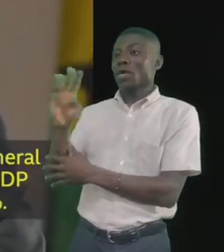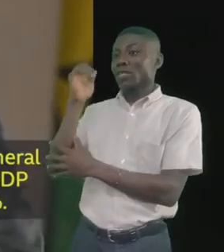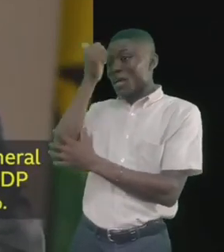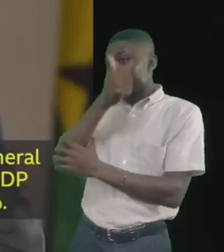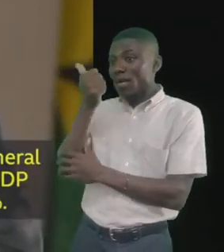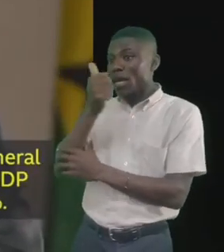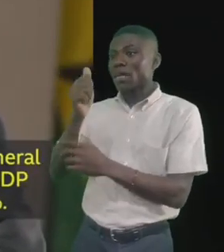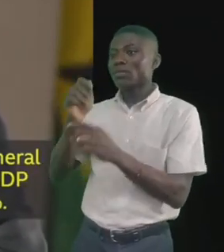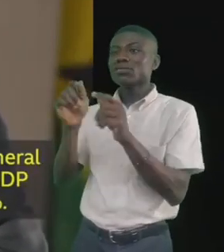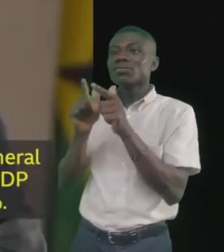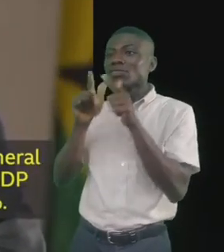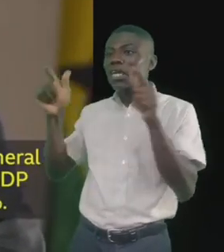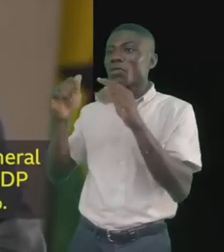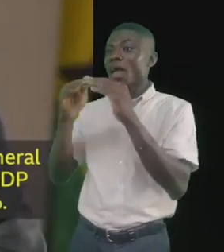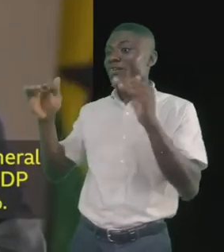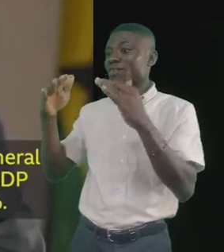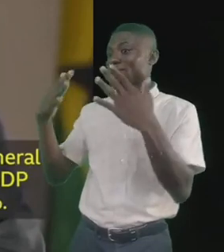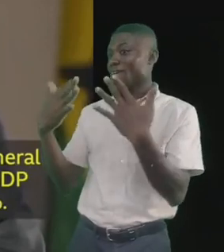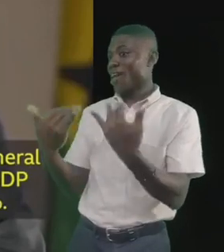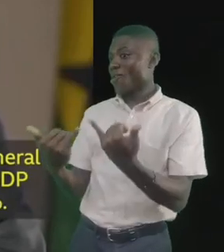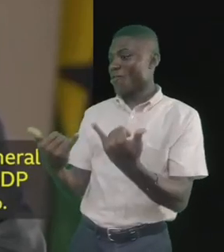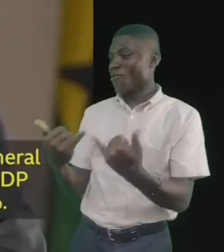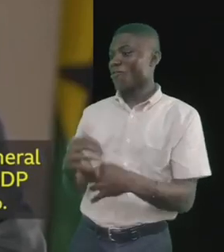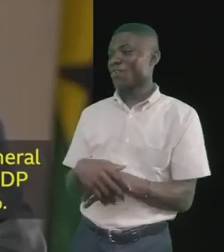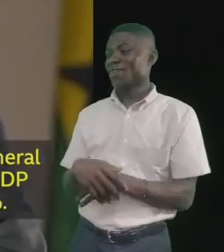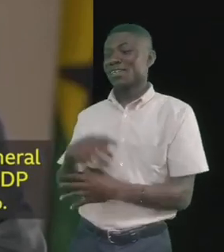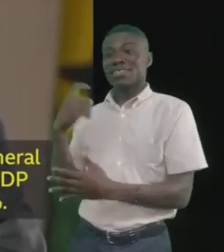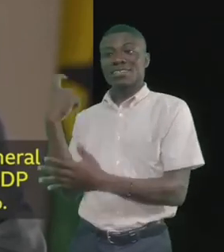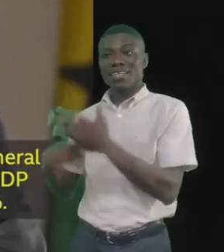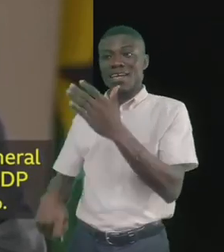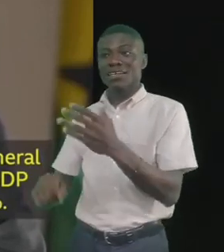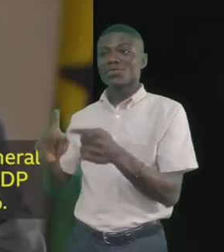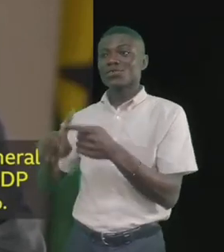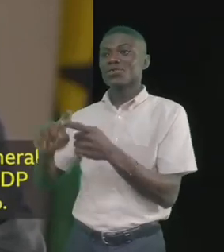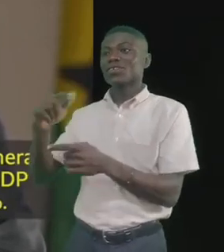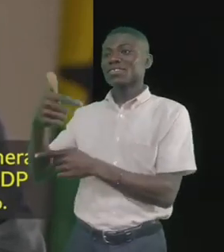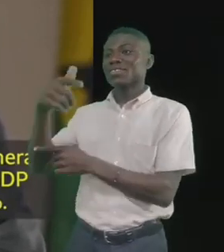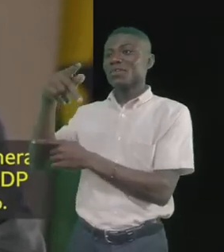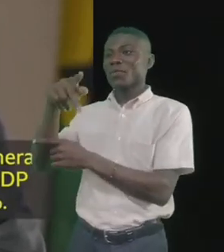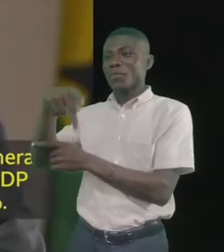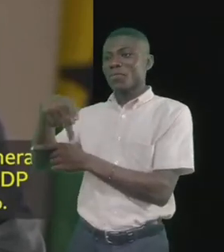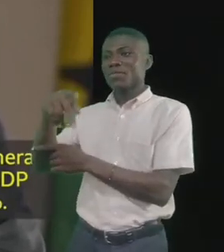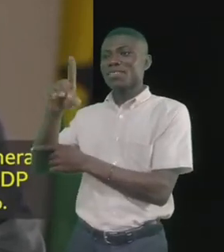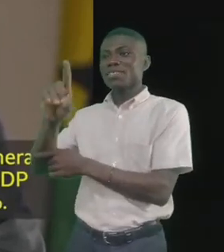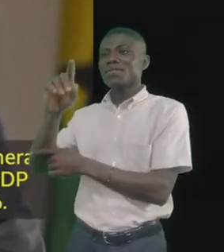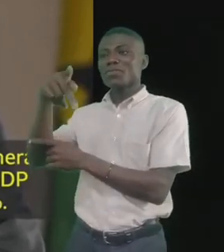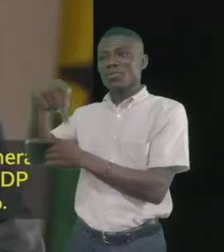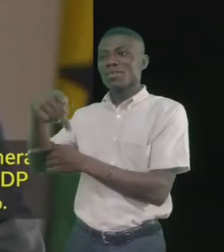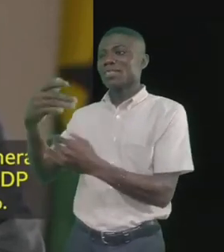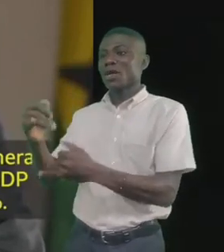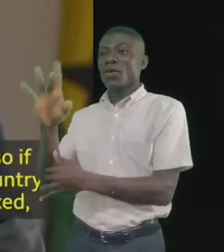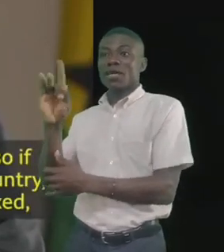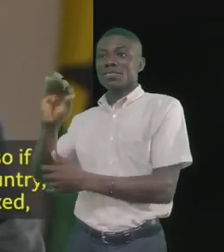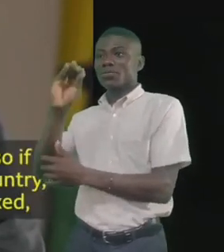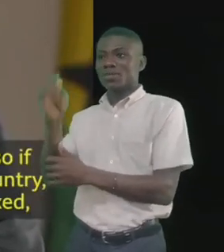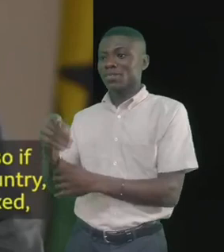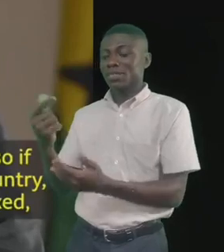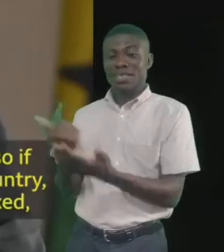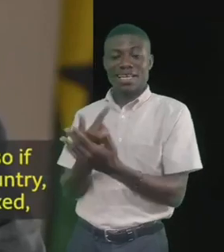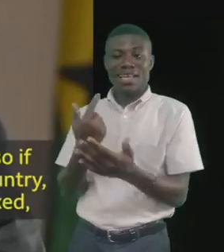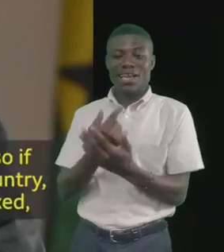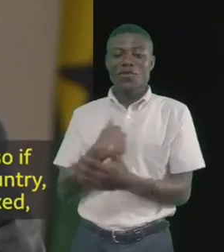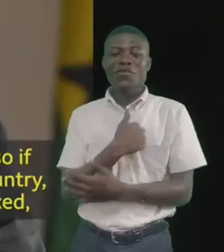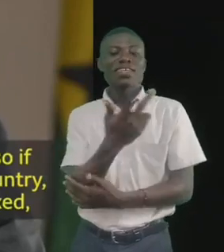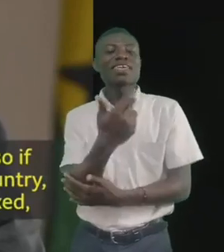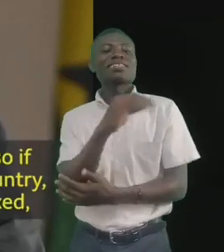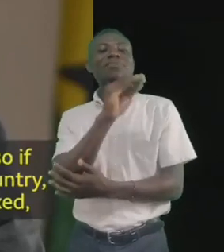the general average today, tax to GDP average is about 18%. Ghana,